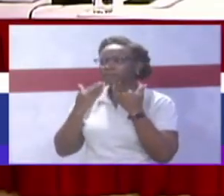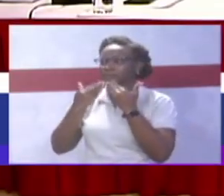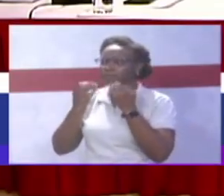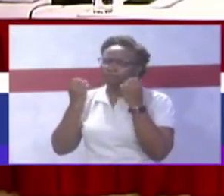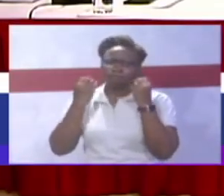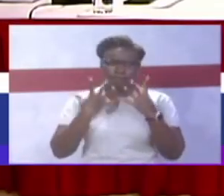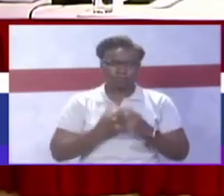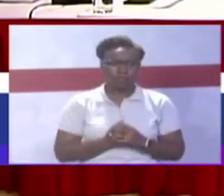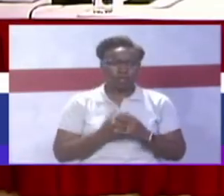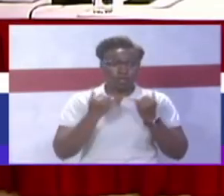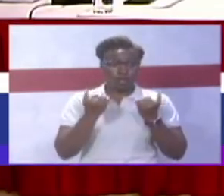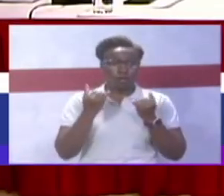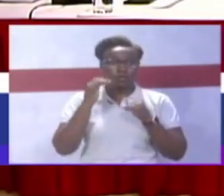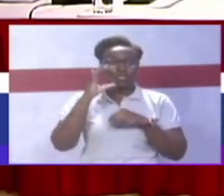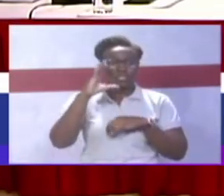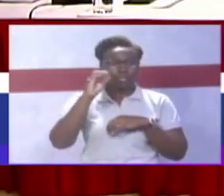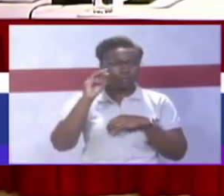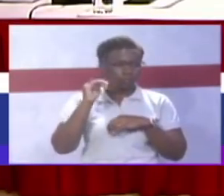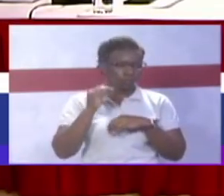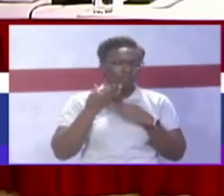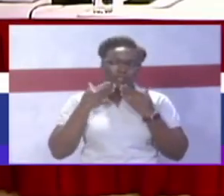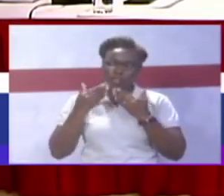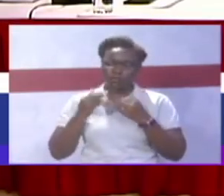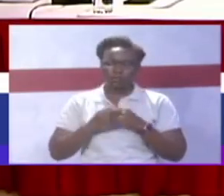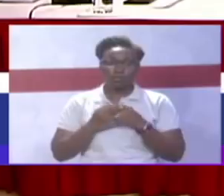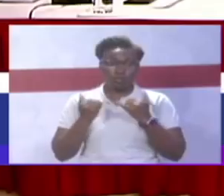now go to 103 FM.